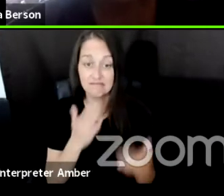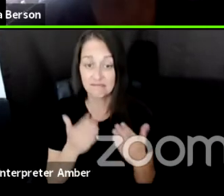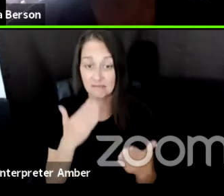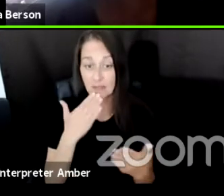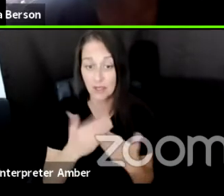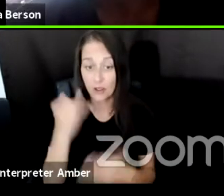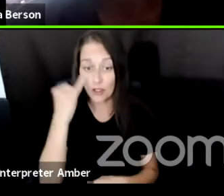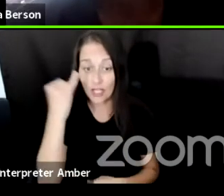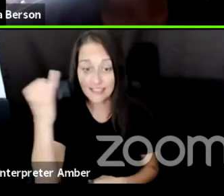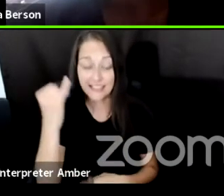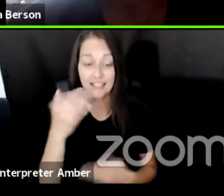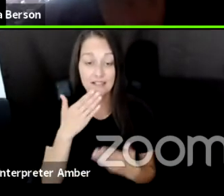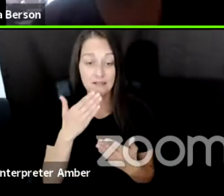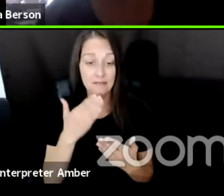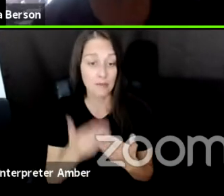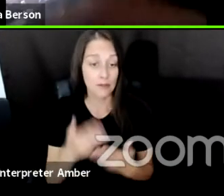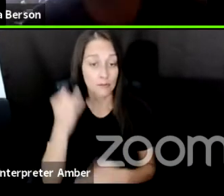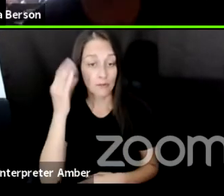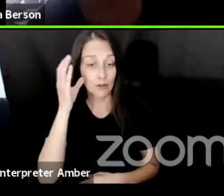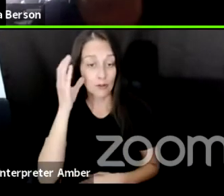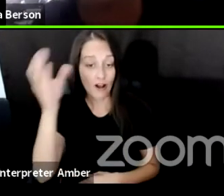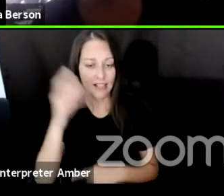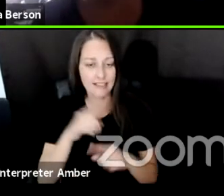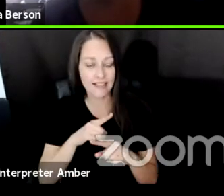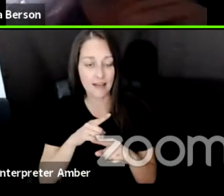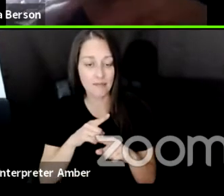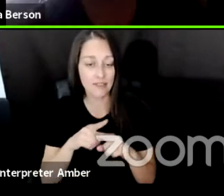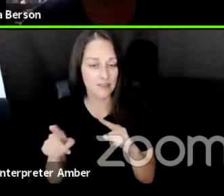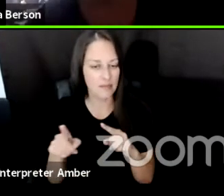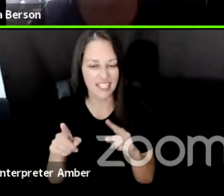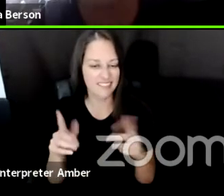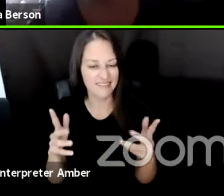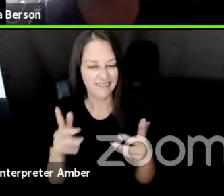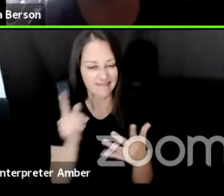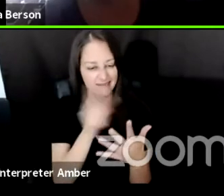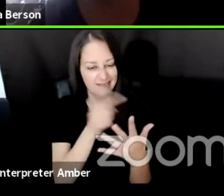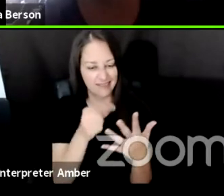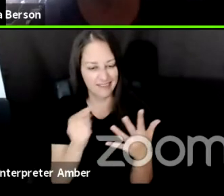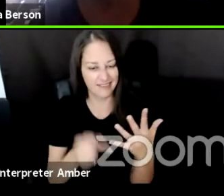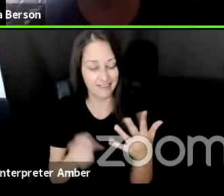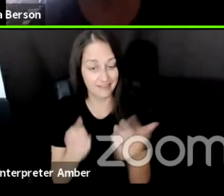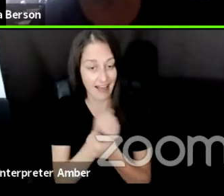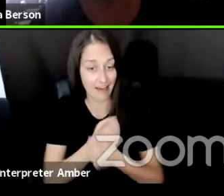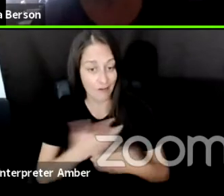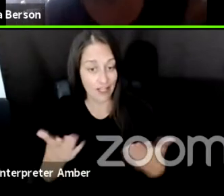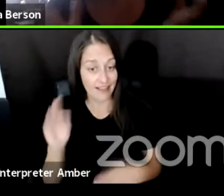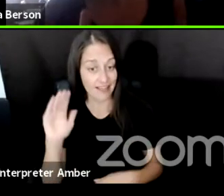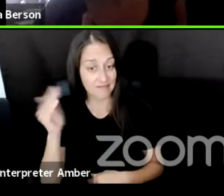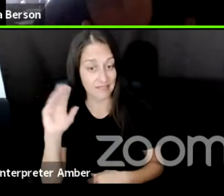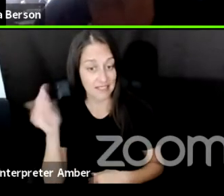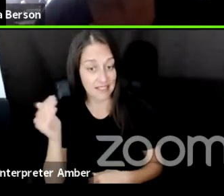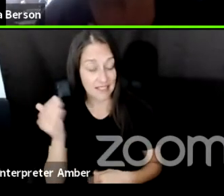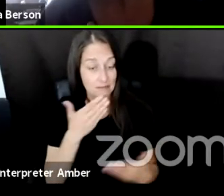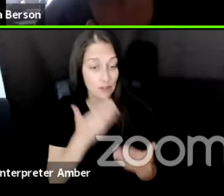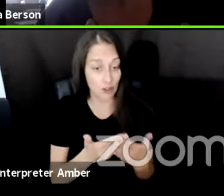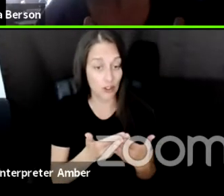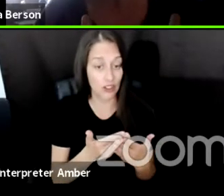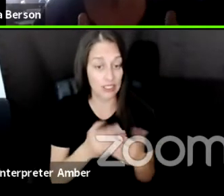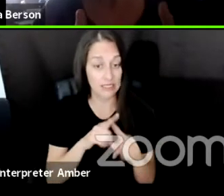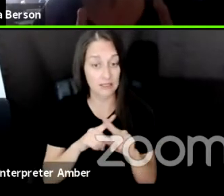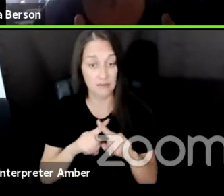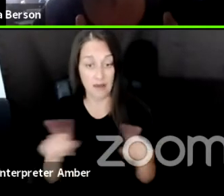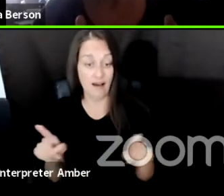the politics, every aspect of the sort of package. But when it comes down to